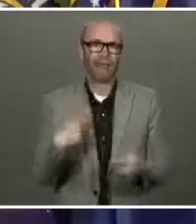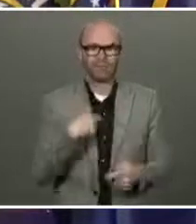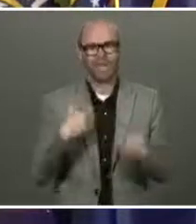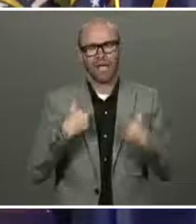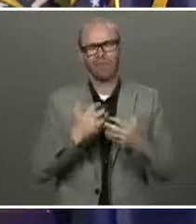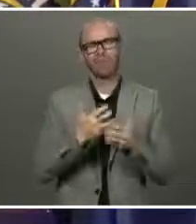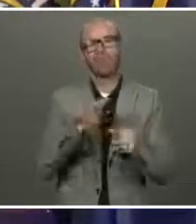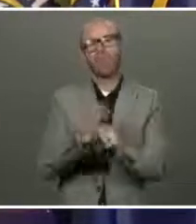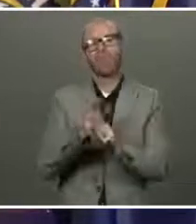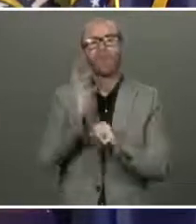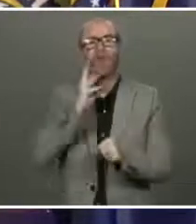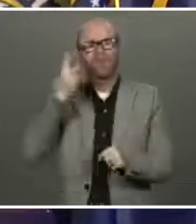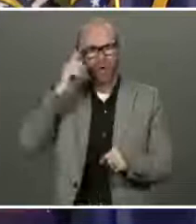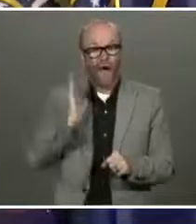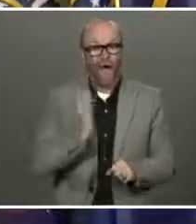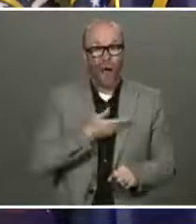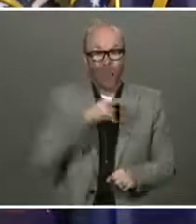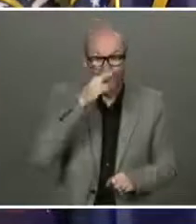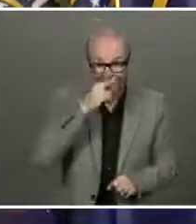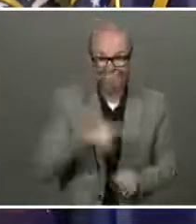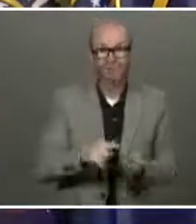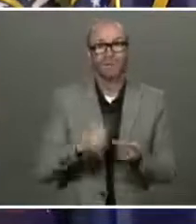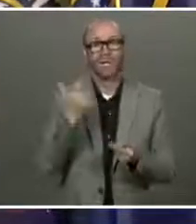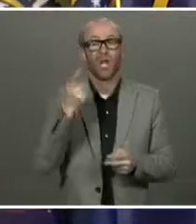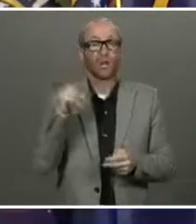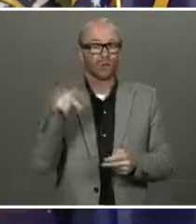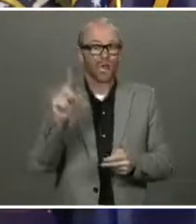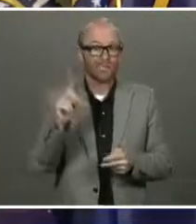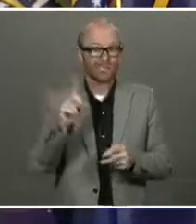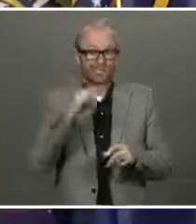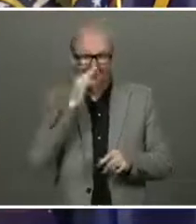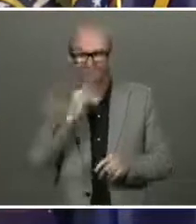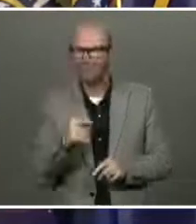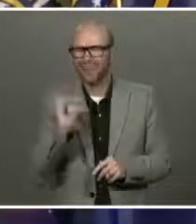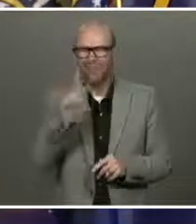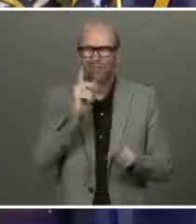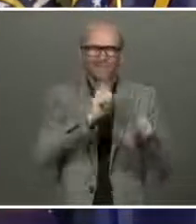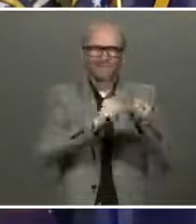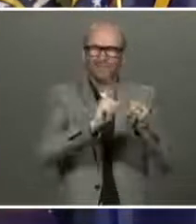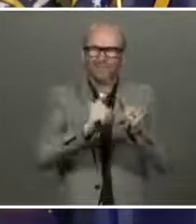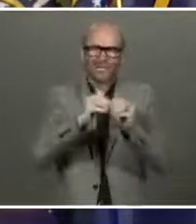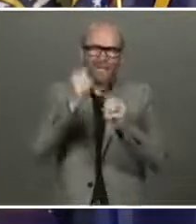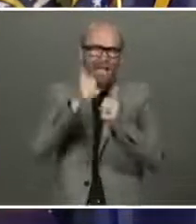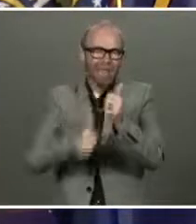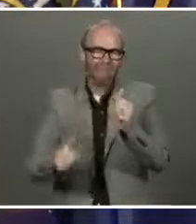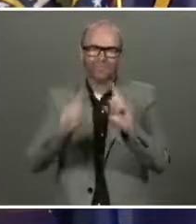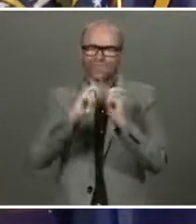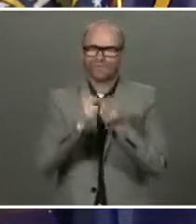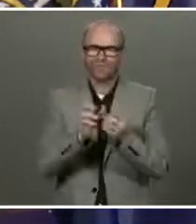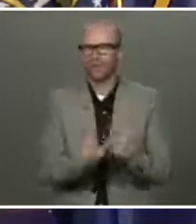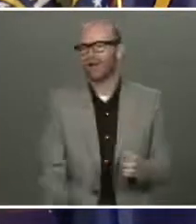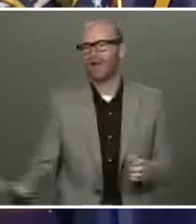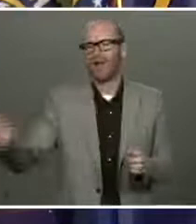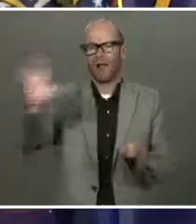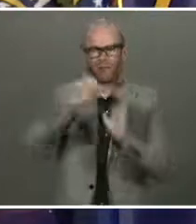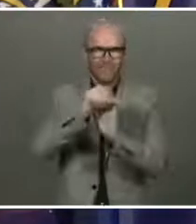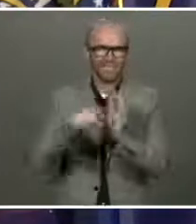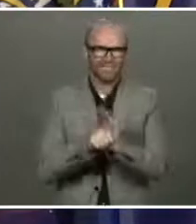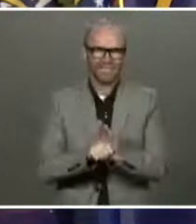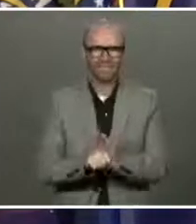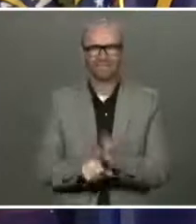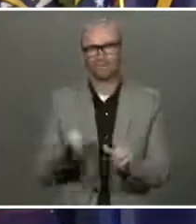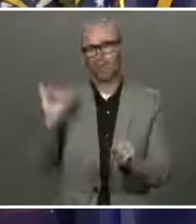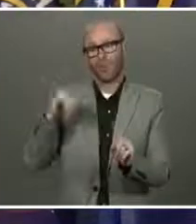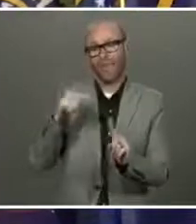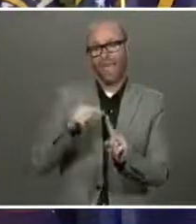kids and grandkids, and that's going to be different in every single water conservancy district across the state. And so